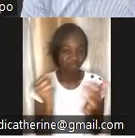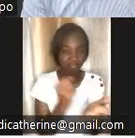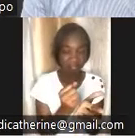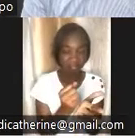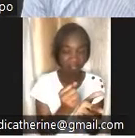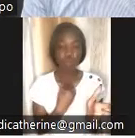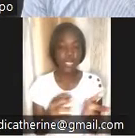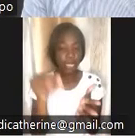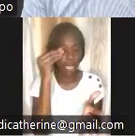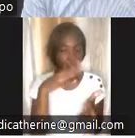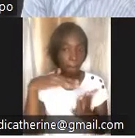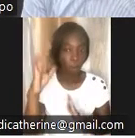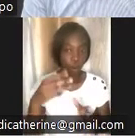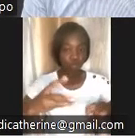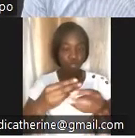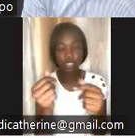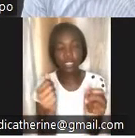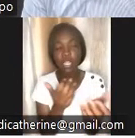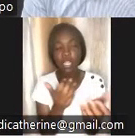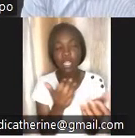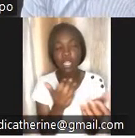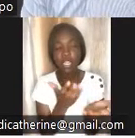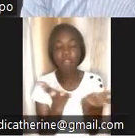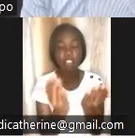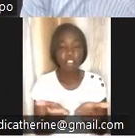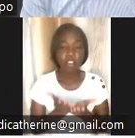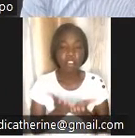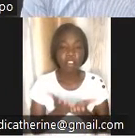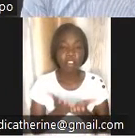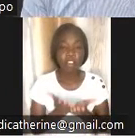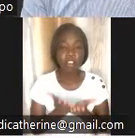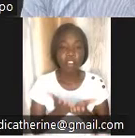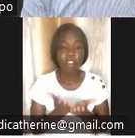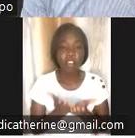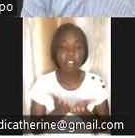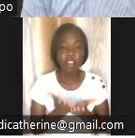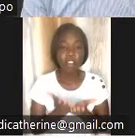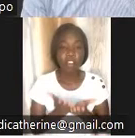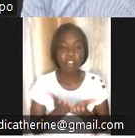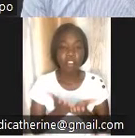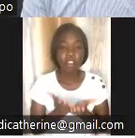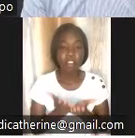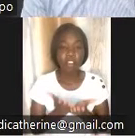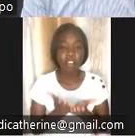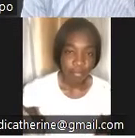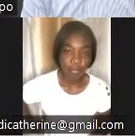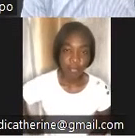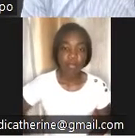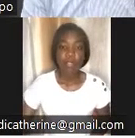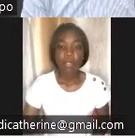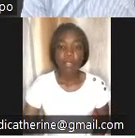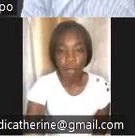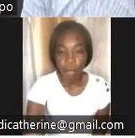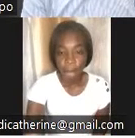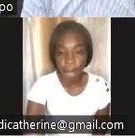Solution Services offers exactly that. For those of us who love to work with their hands, we have